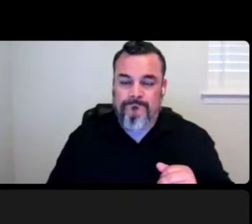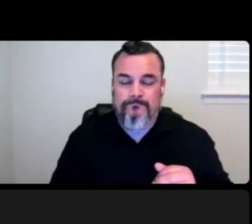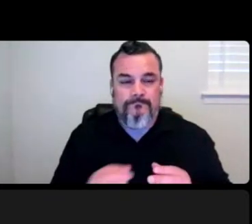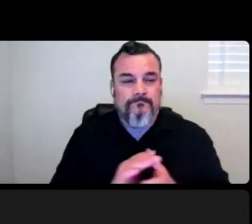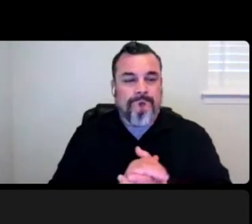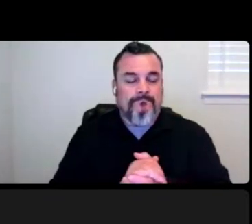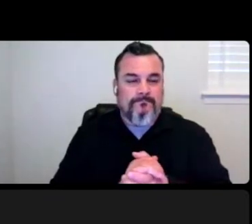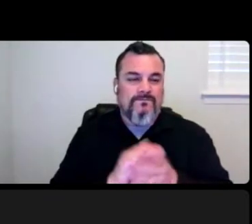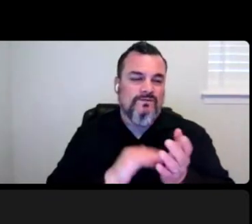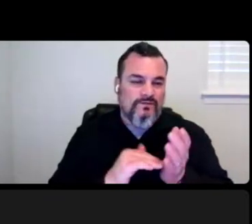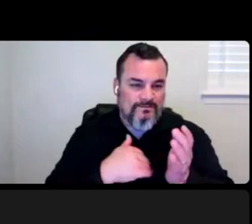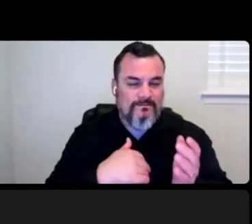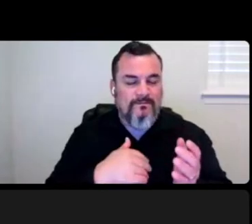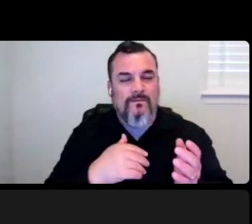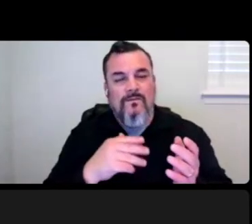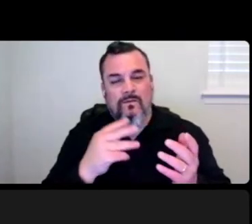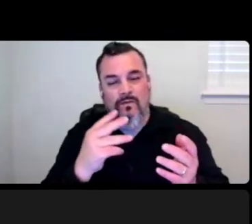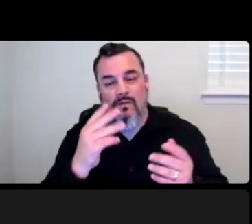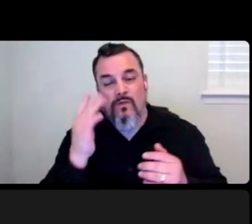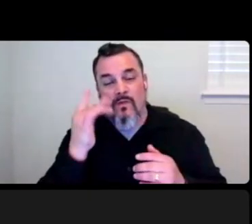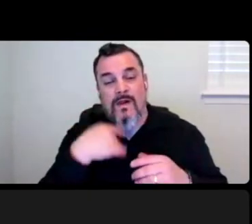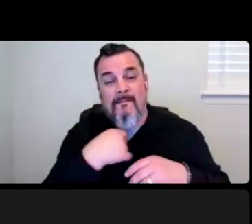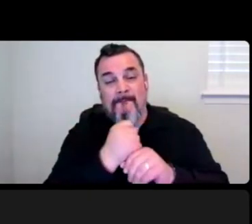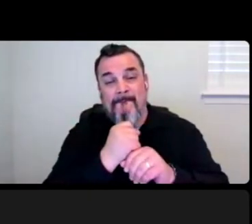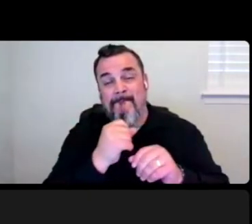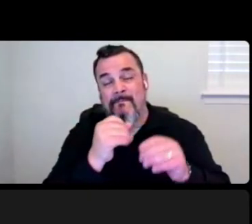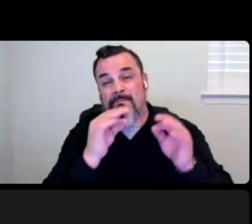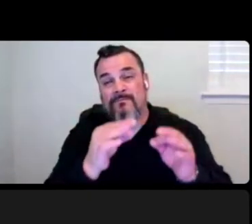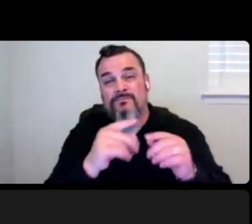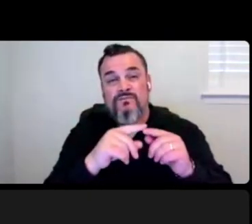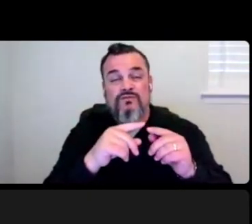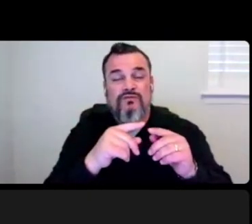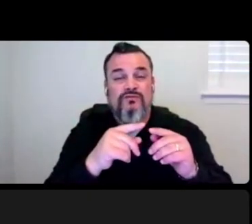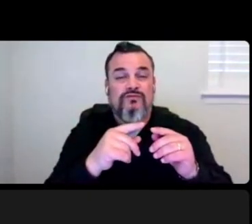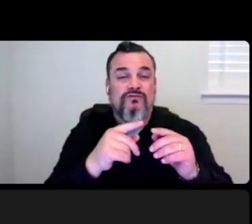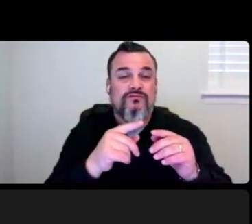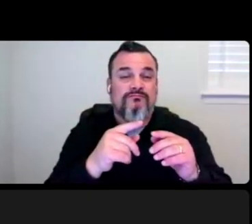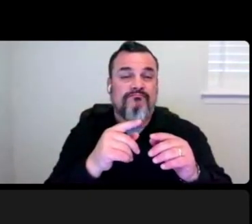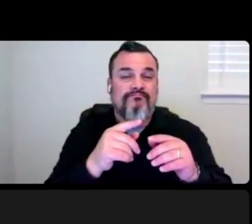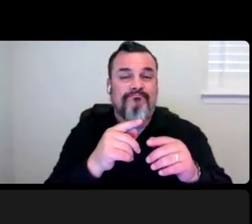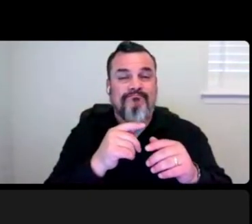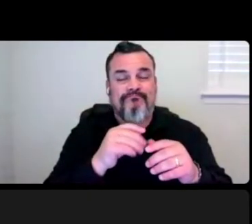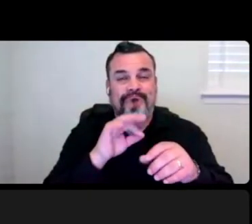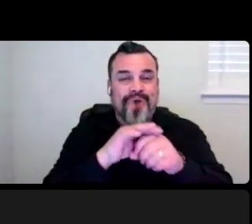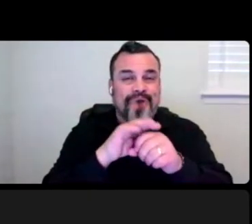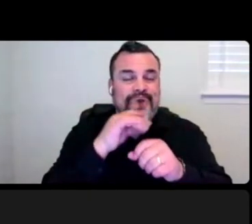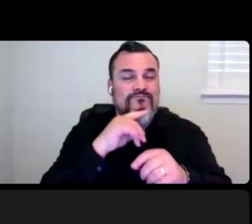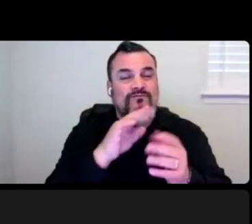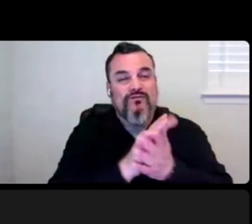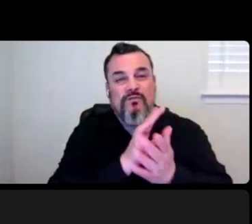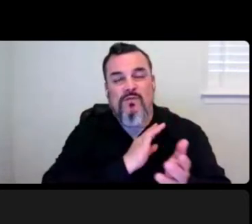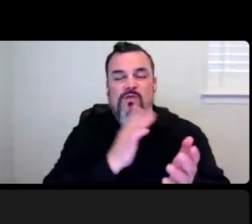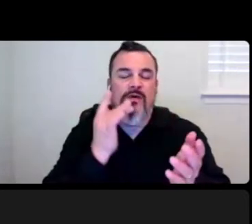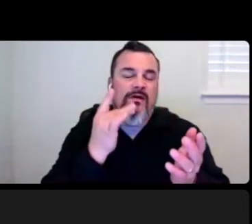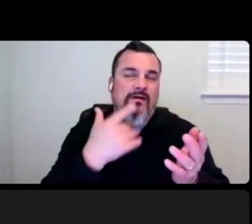Excuse me. Why did I make the choice to run for the school board? Couple of different reasons. First of